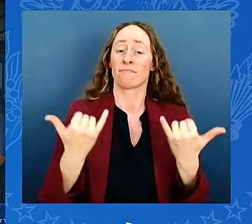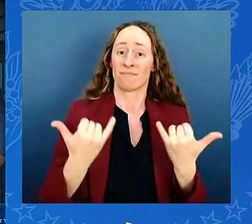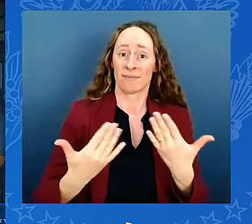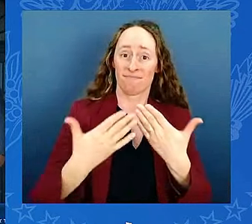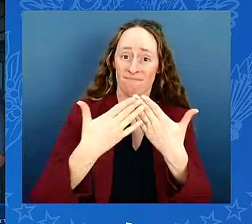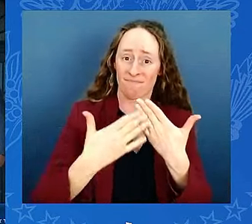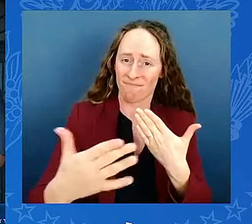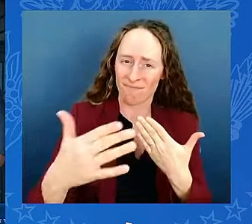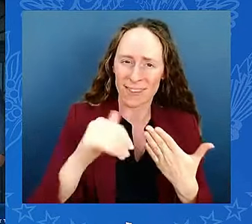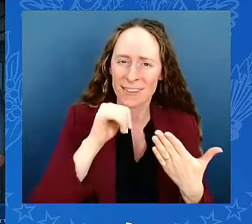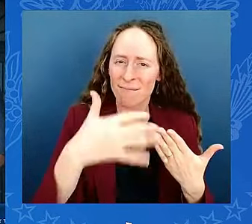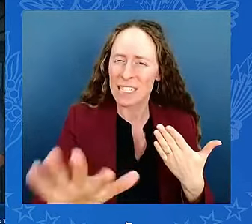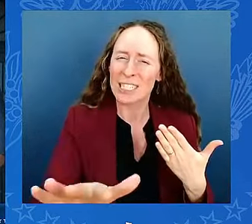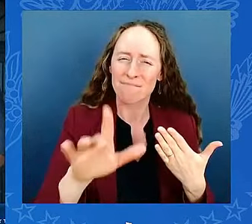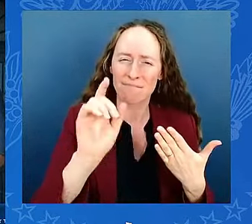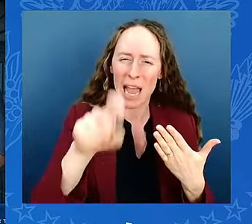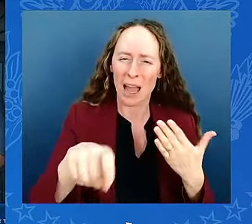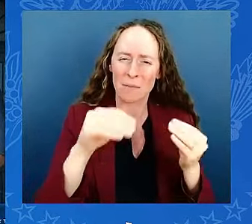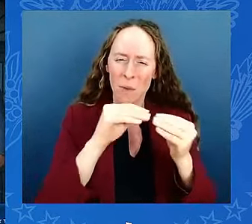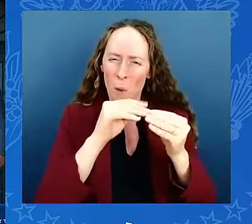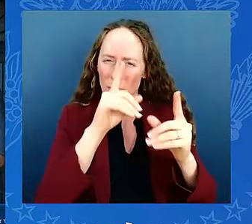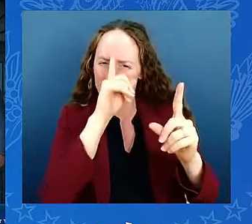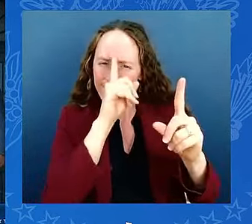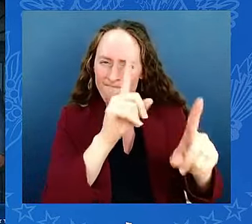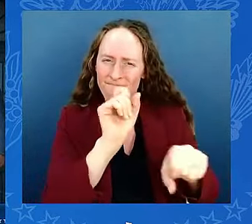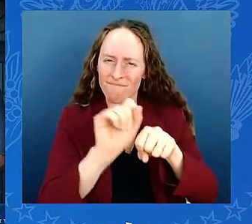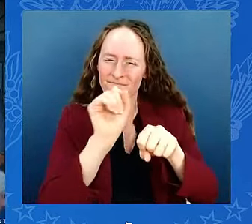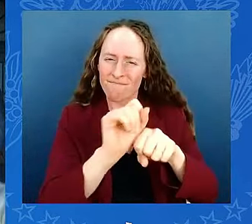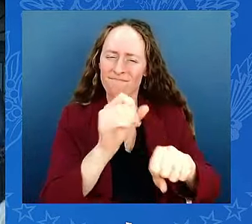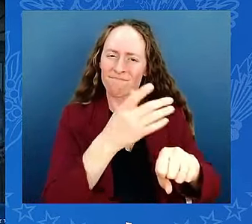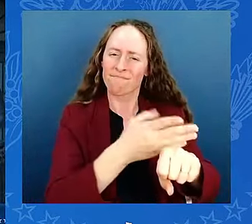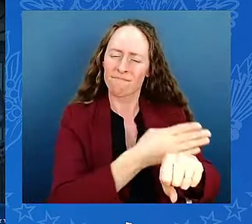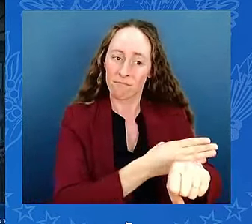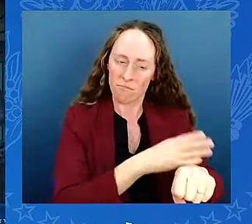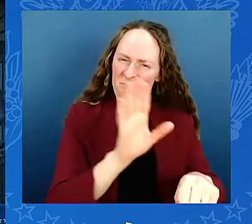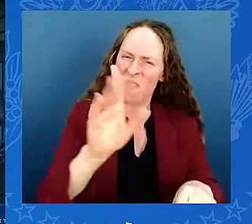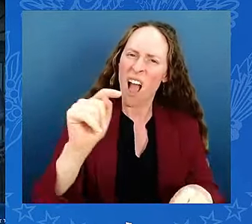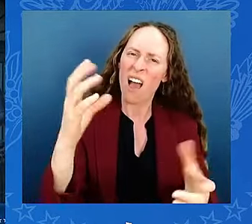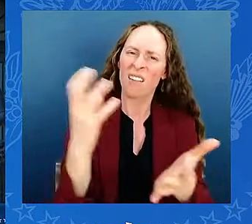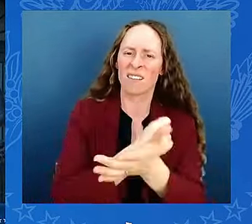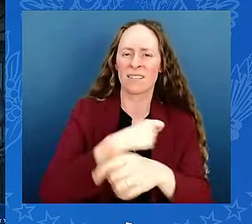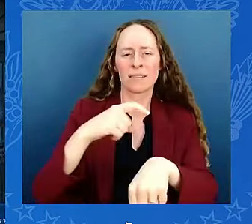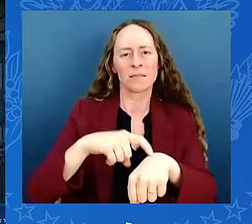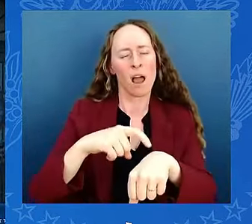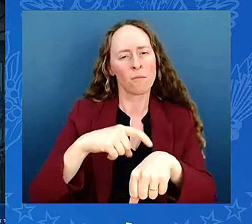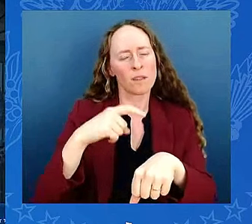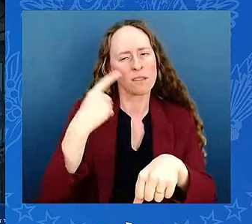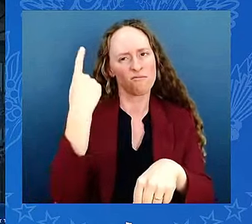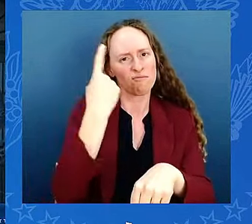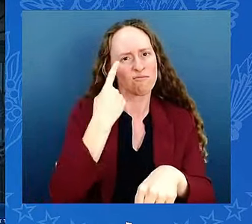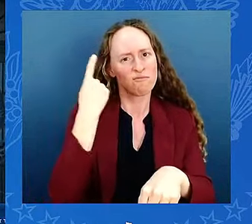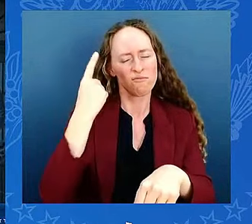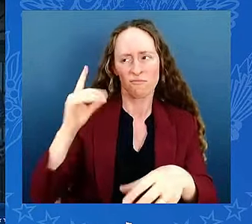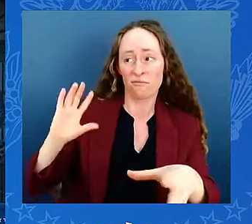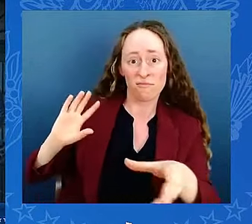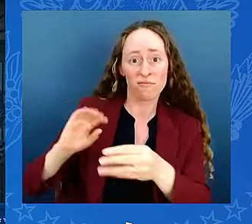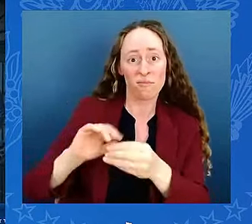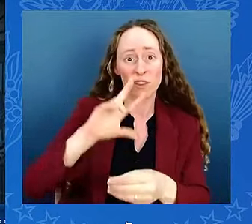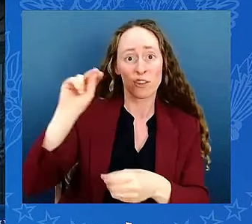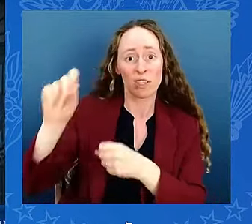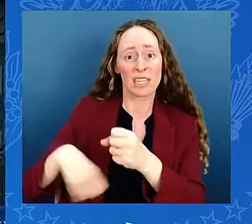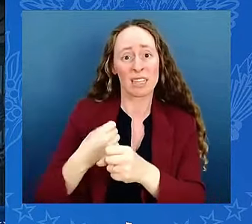years. When people were still whispering about domestic violence, then Senator Biden started a national